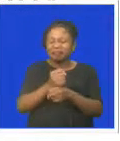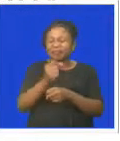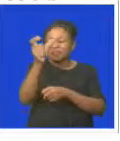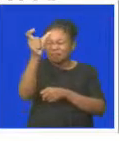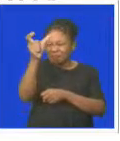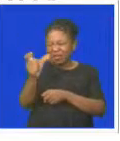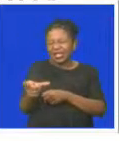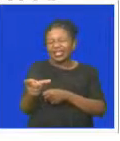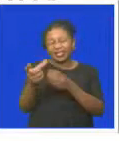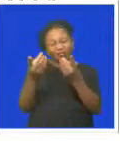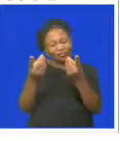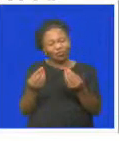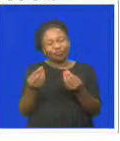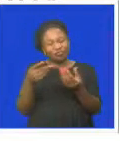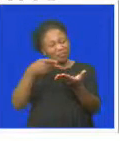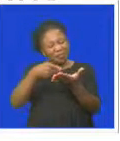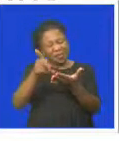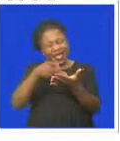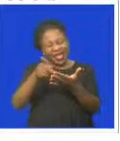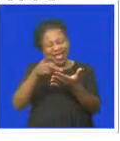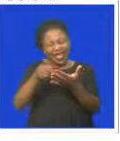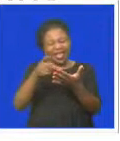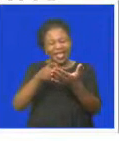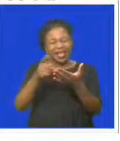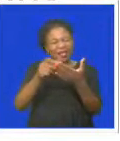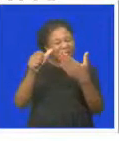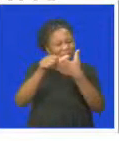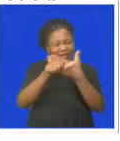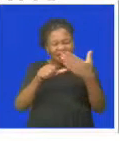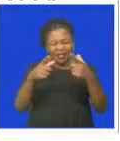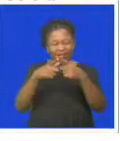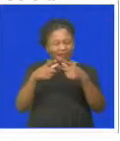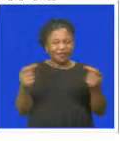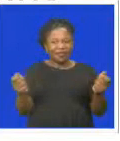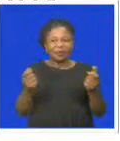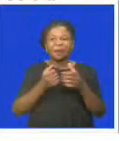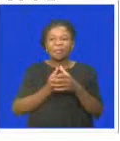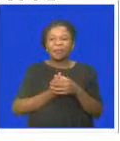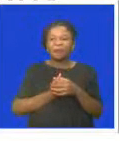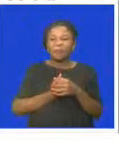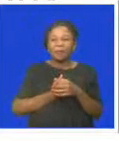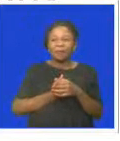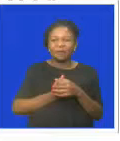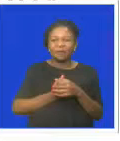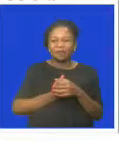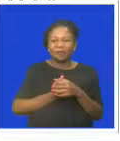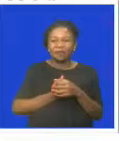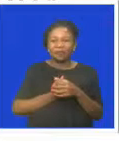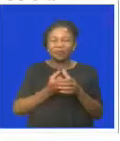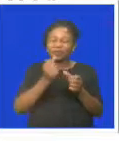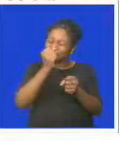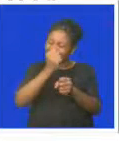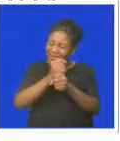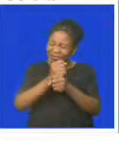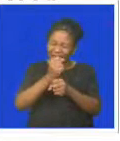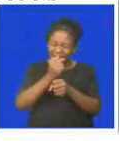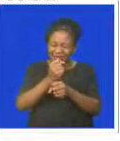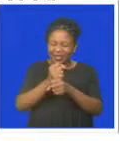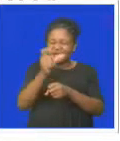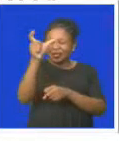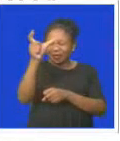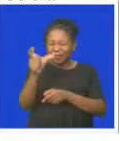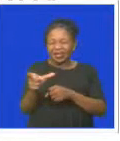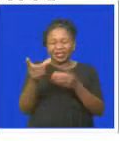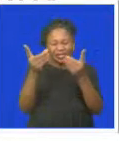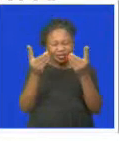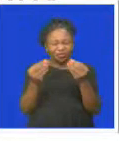earn or get money. A job is the work that someone does to get to